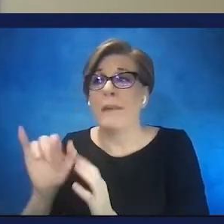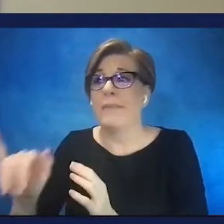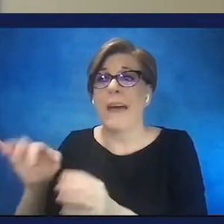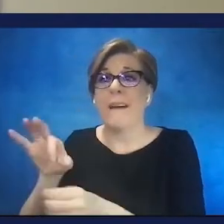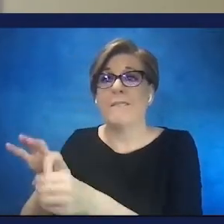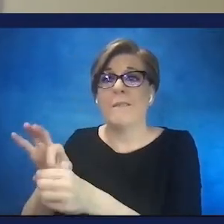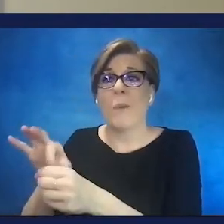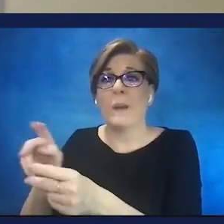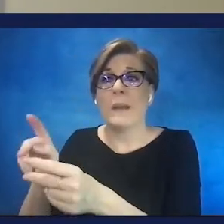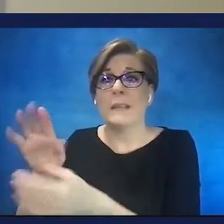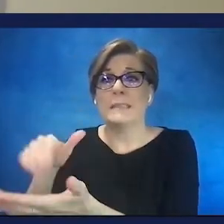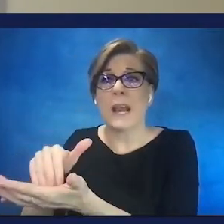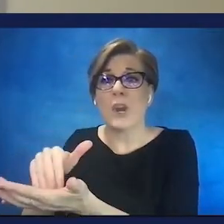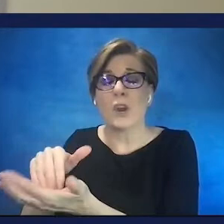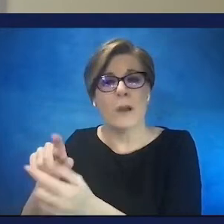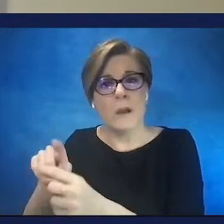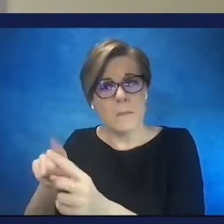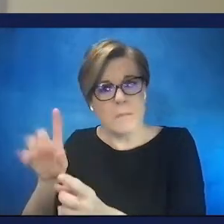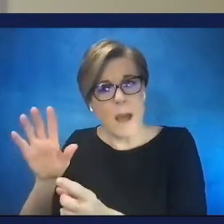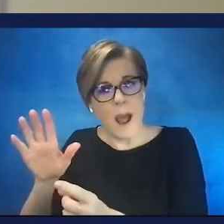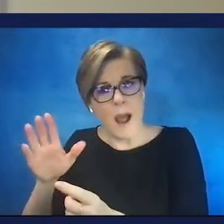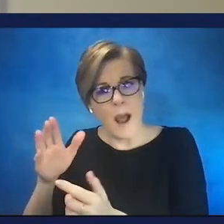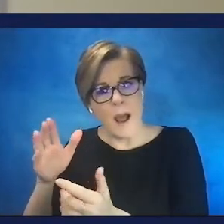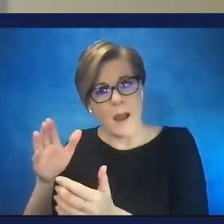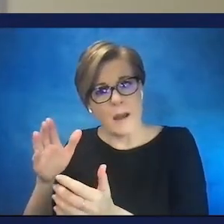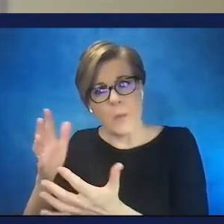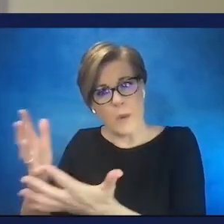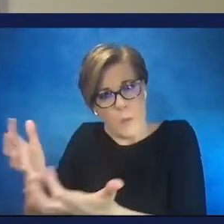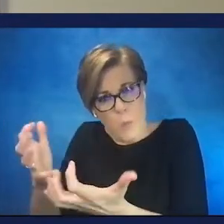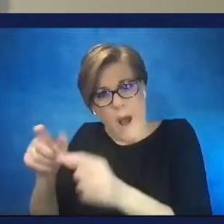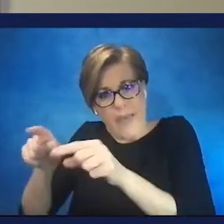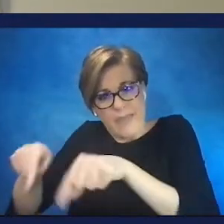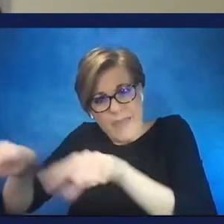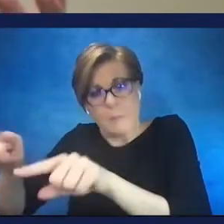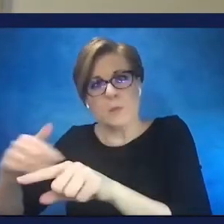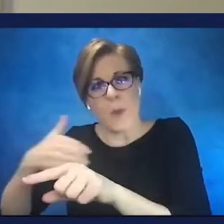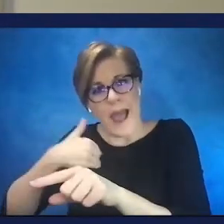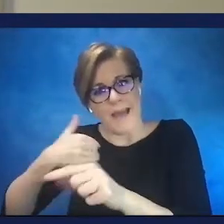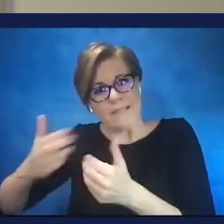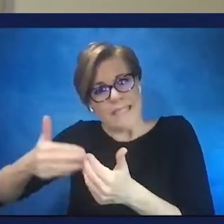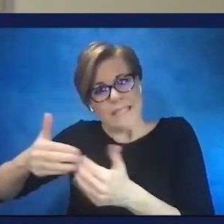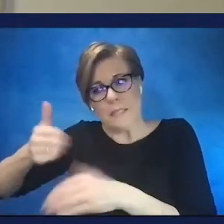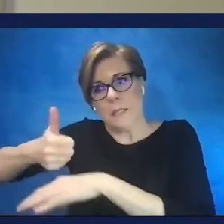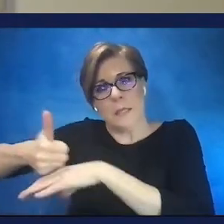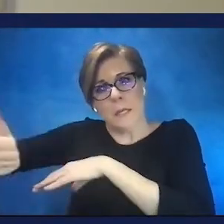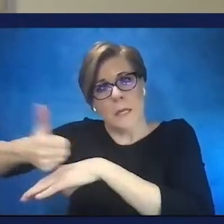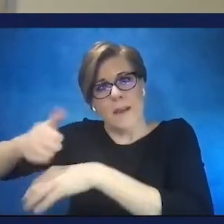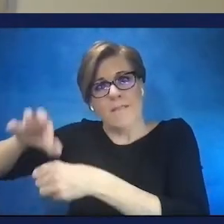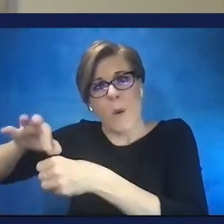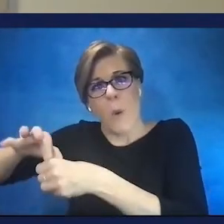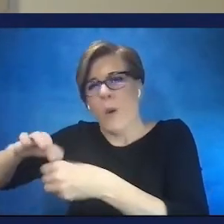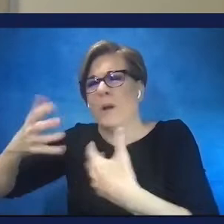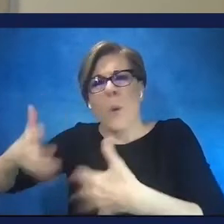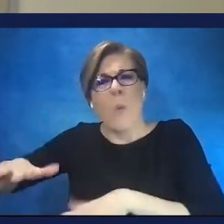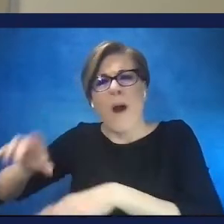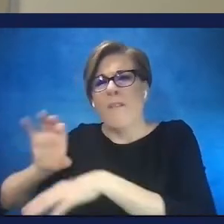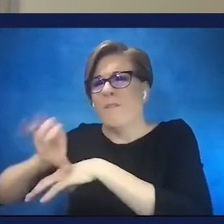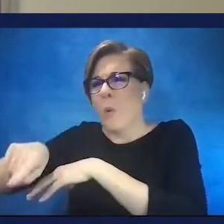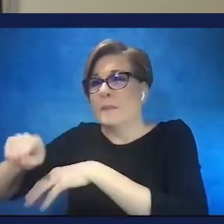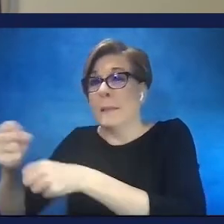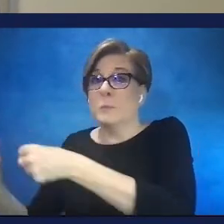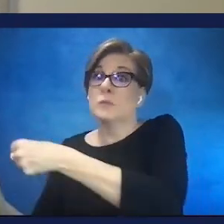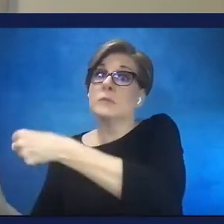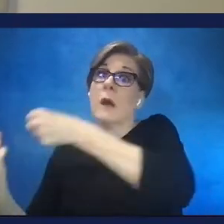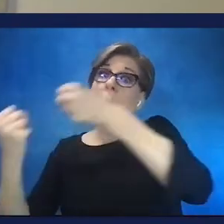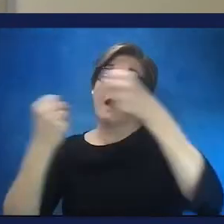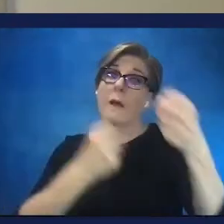that participate at that voting location, but we don't want those voters to have to drive that 3 hours to get to their closest voting location. So